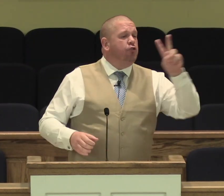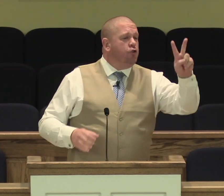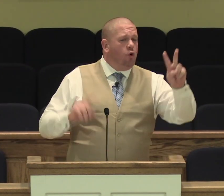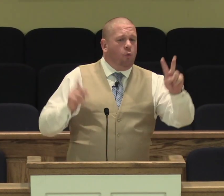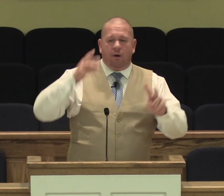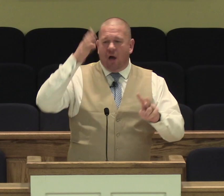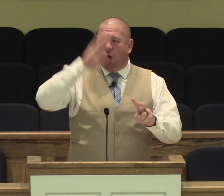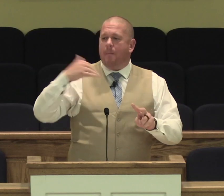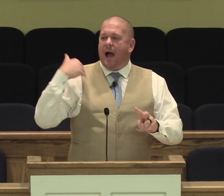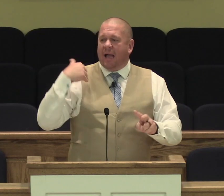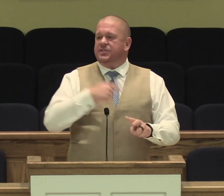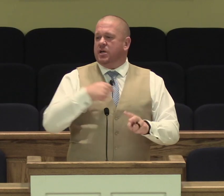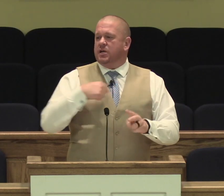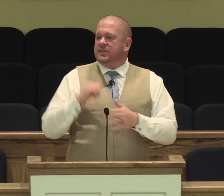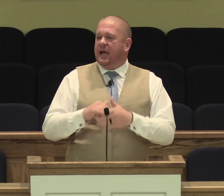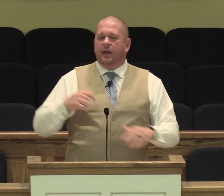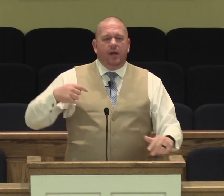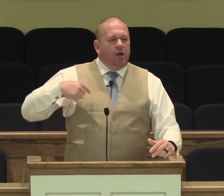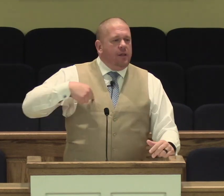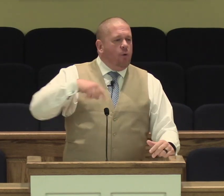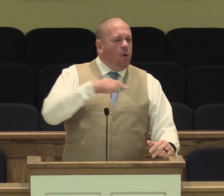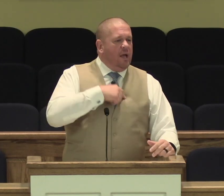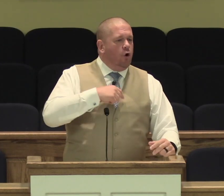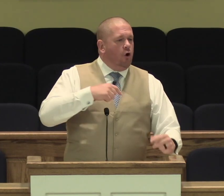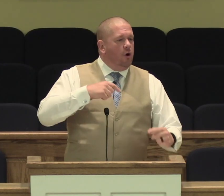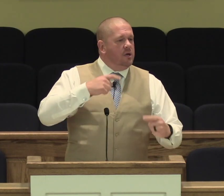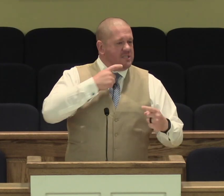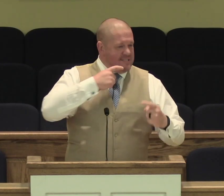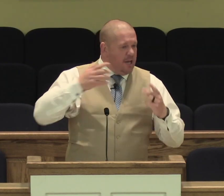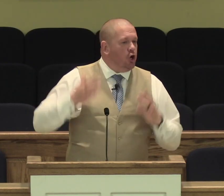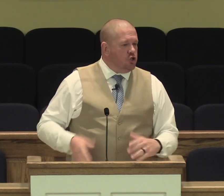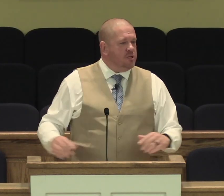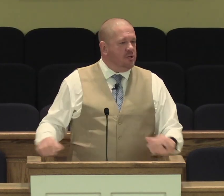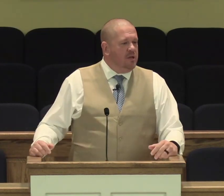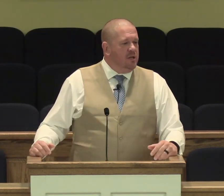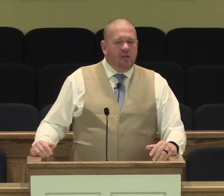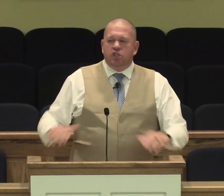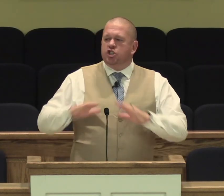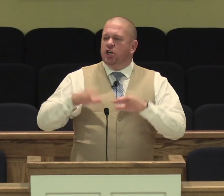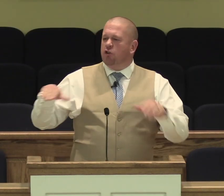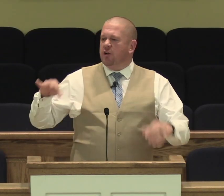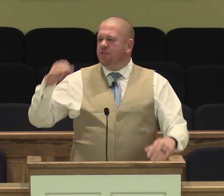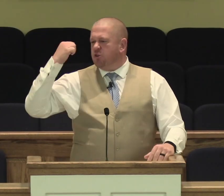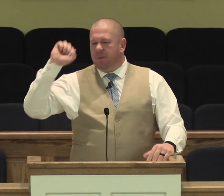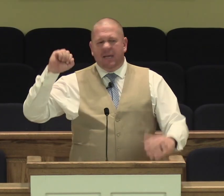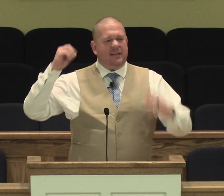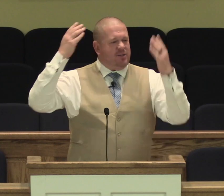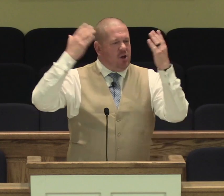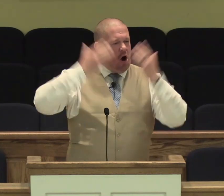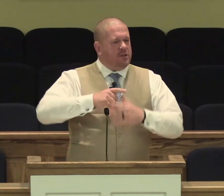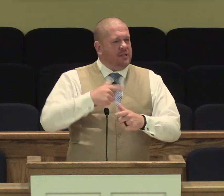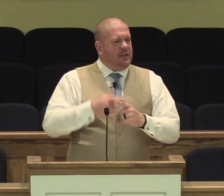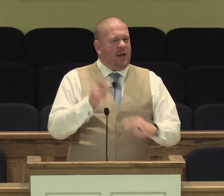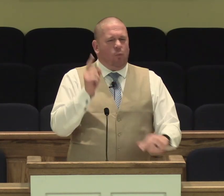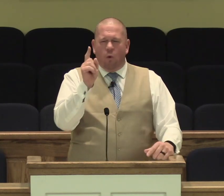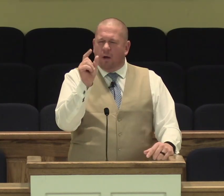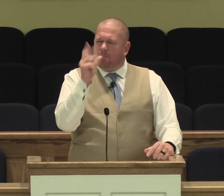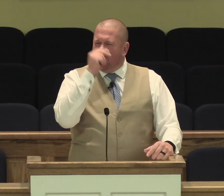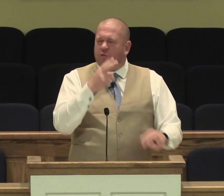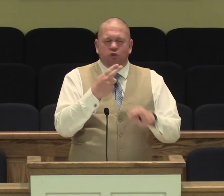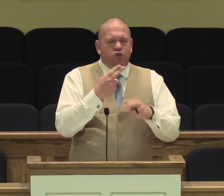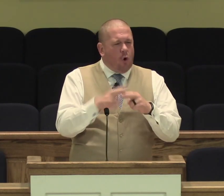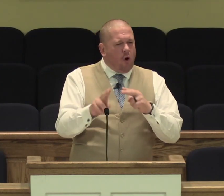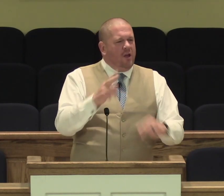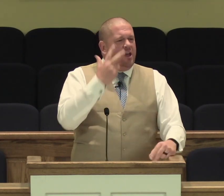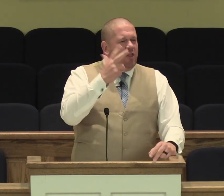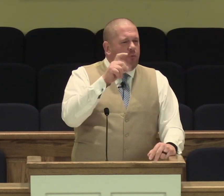chapter 2, where God reminds us that we were sinners and children of disobedience and darkness. And then that one